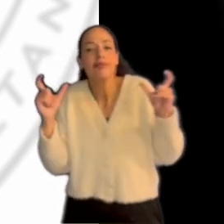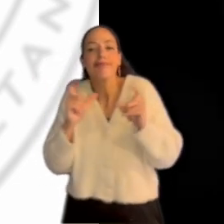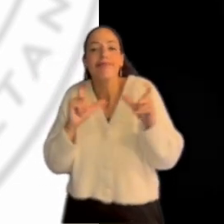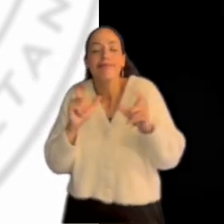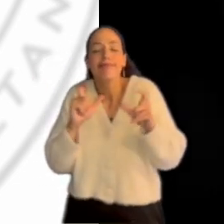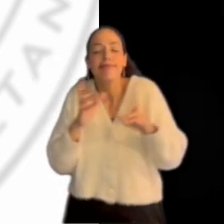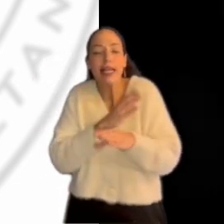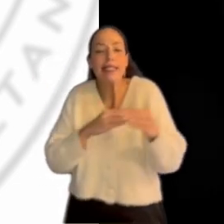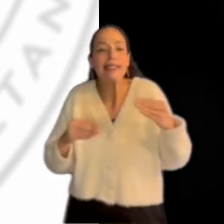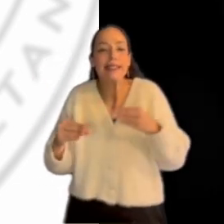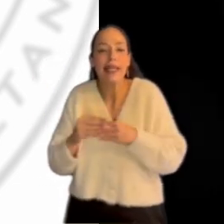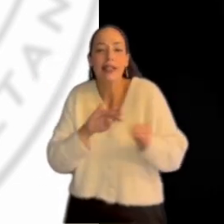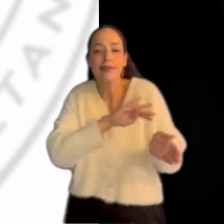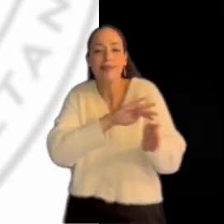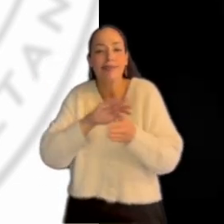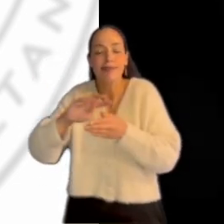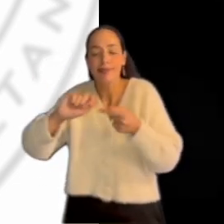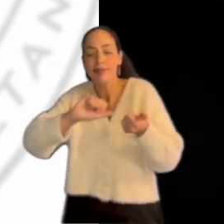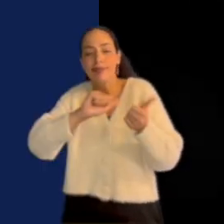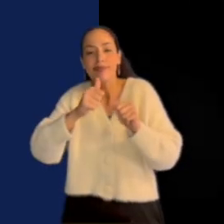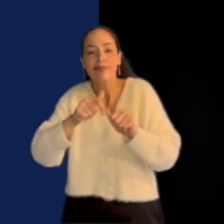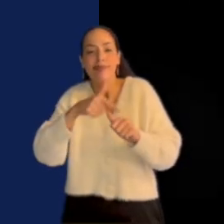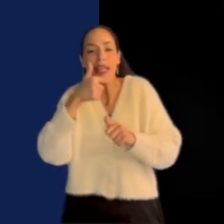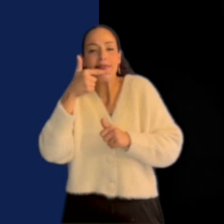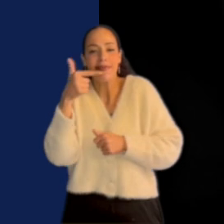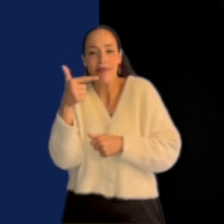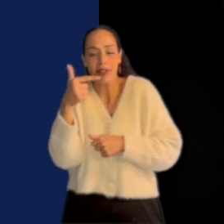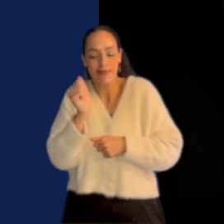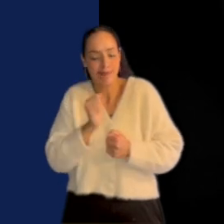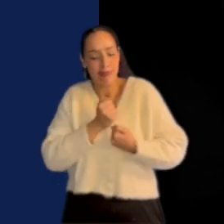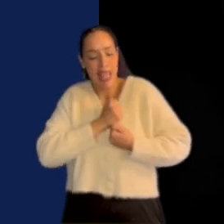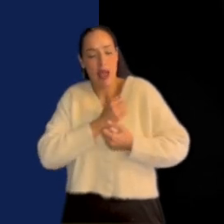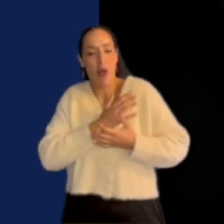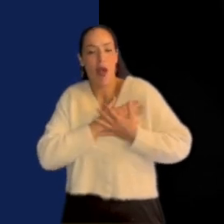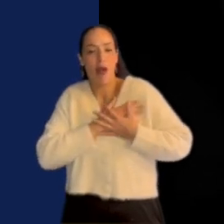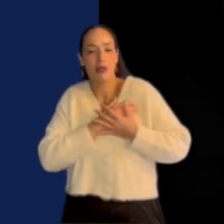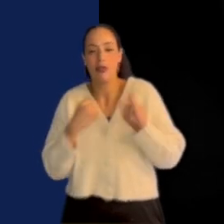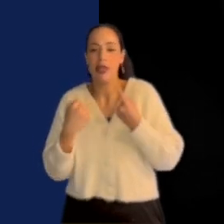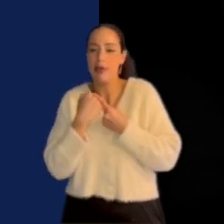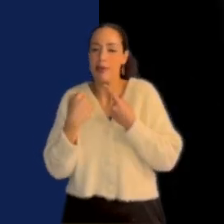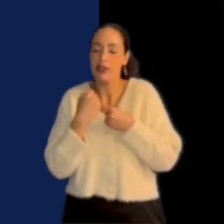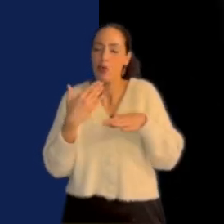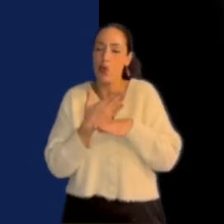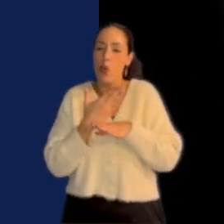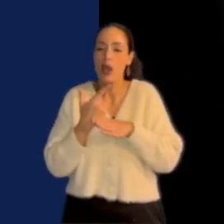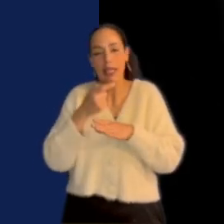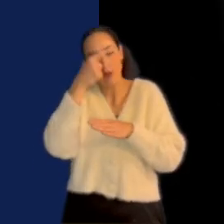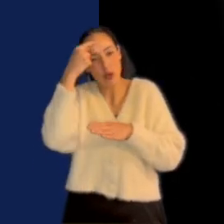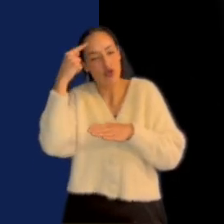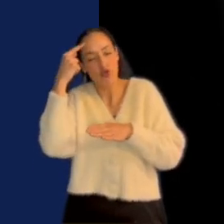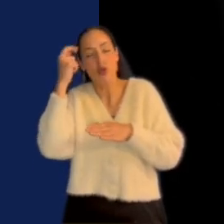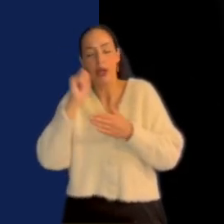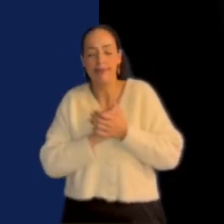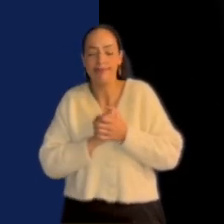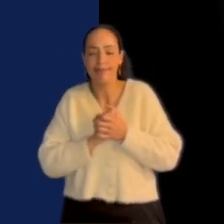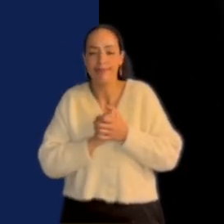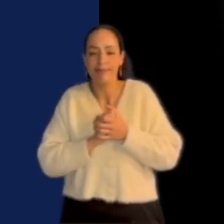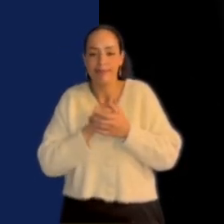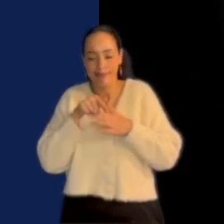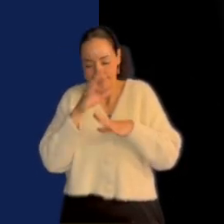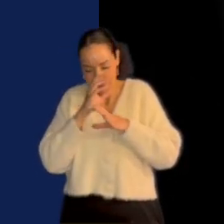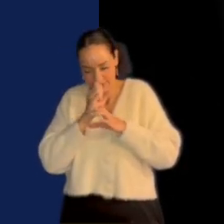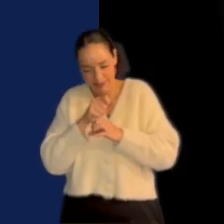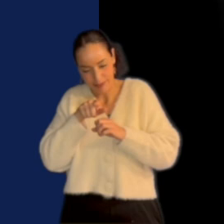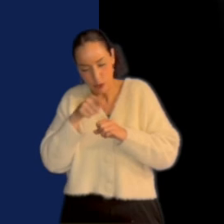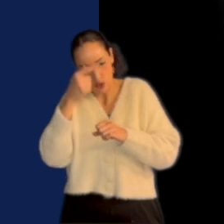Hearts, the Impact of Working with Trauma. A commitment to trauma-informed practice demands our whole hearts, and so we must also know